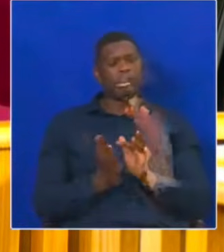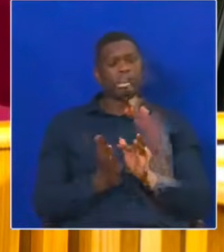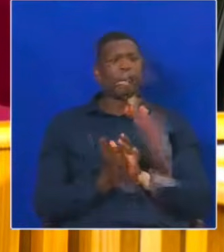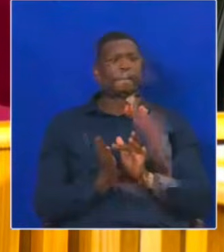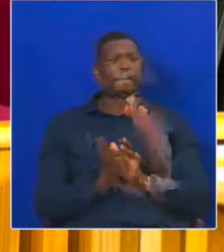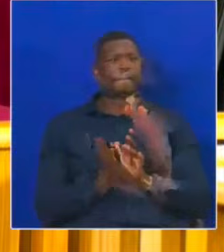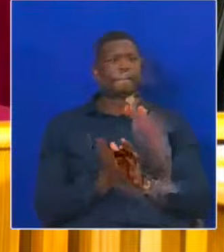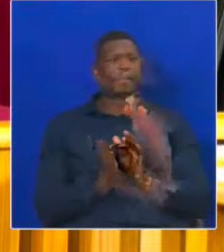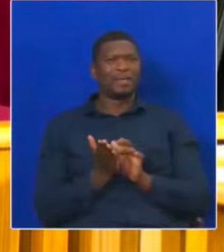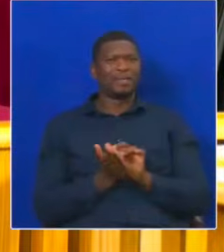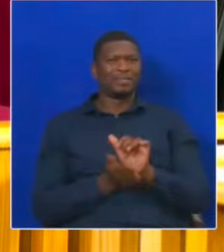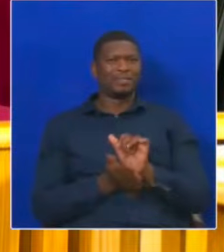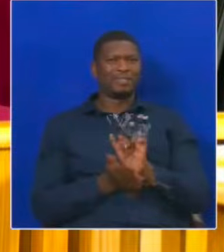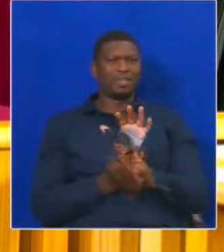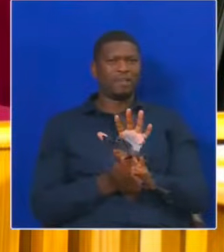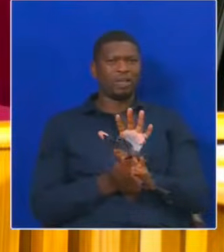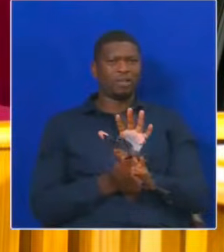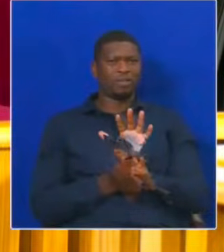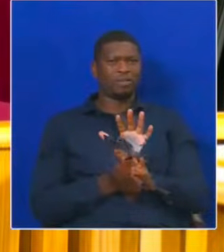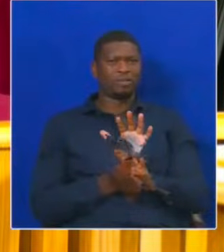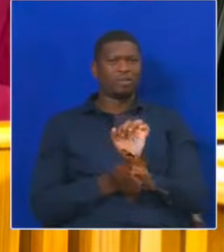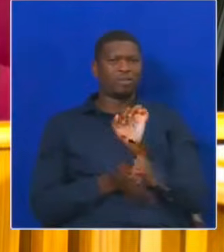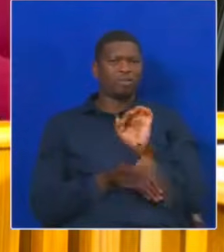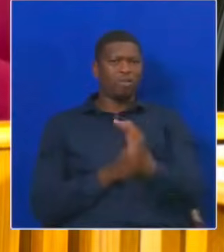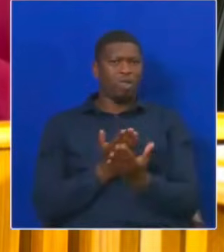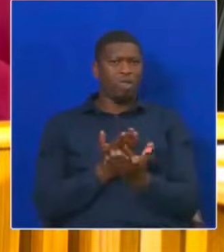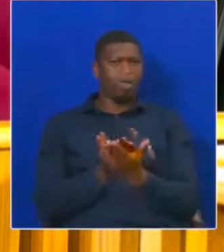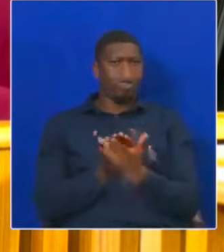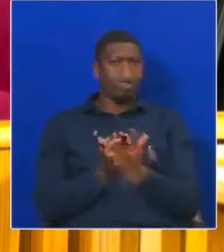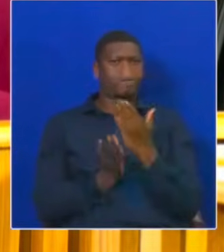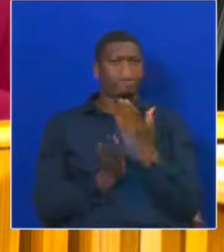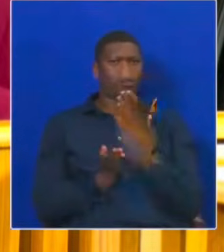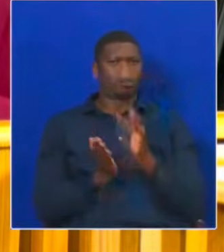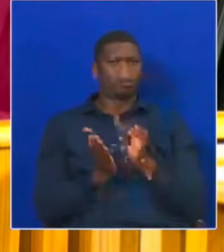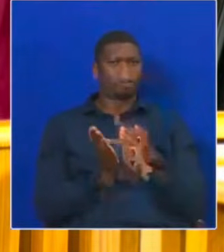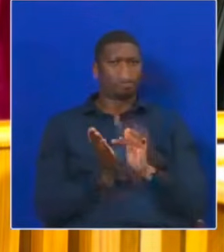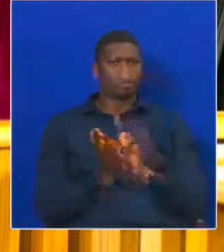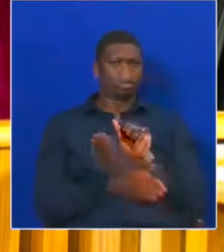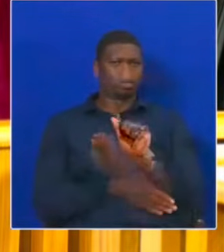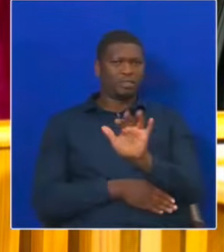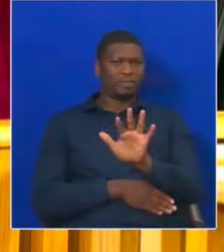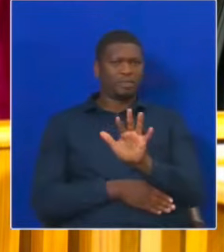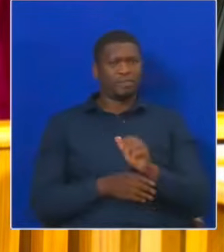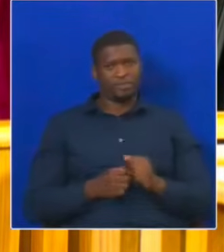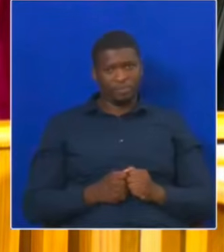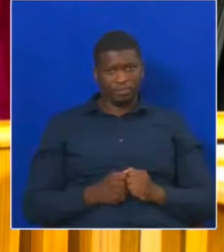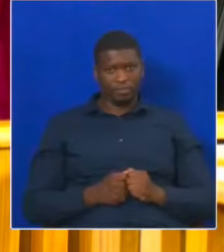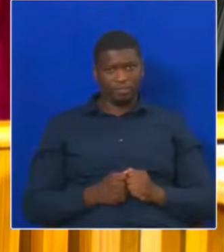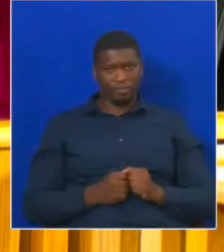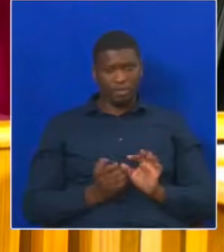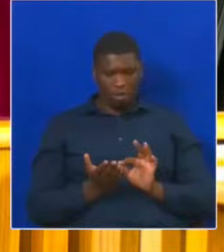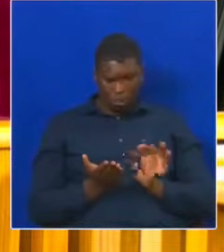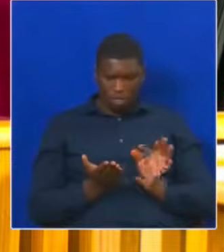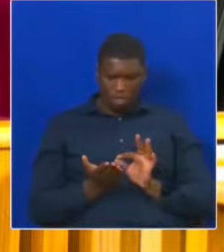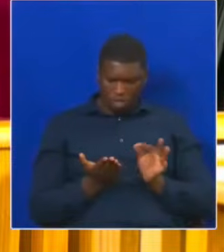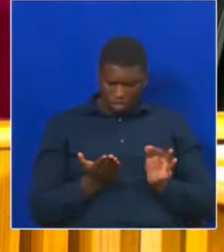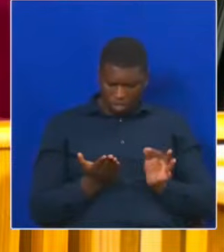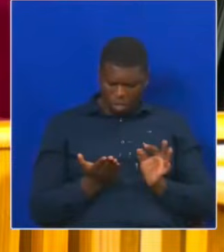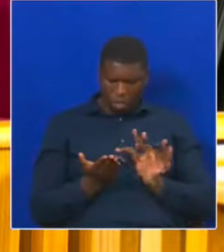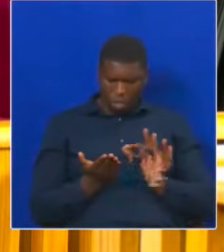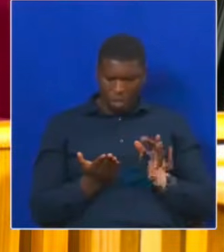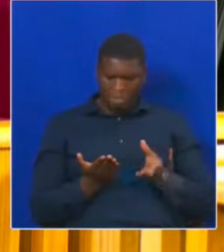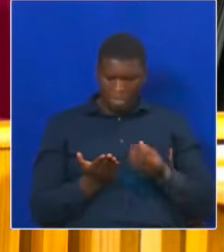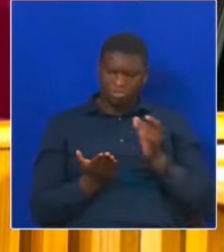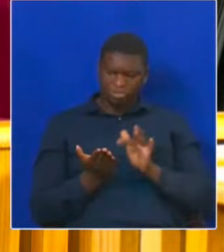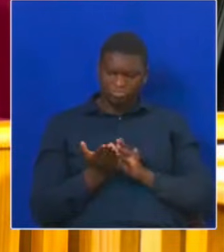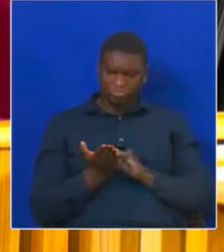65 of your annexure bundle, page 65? I am on page 65